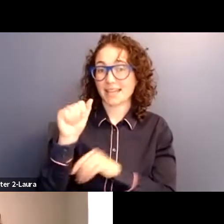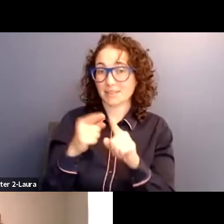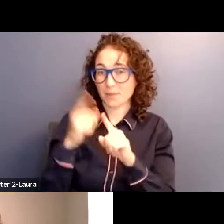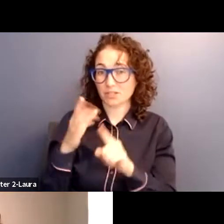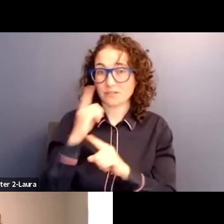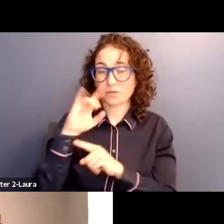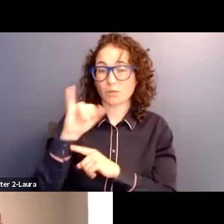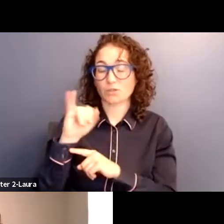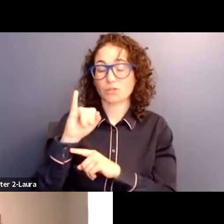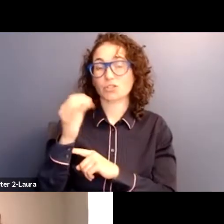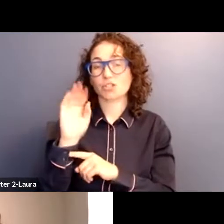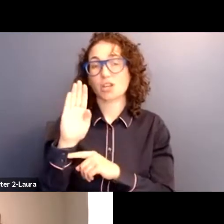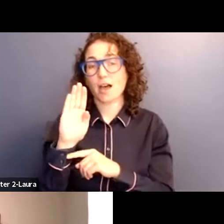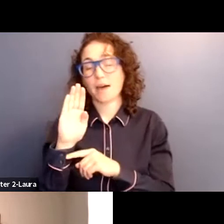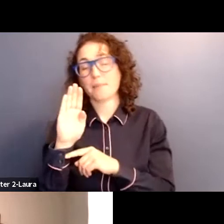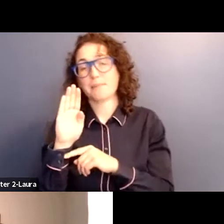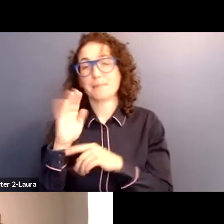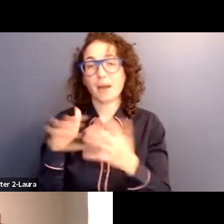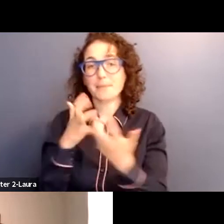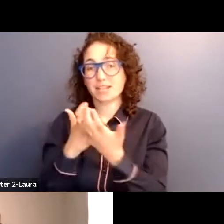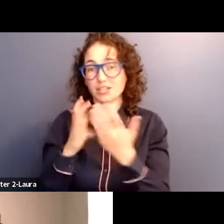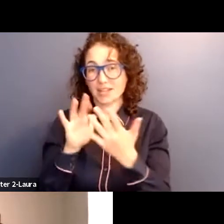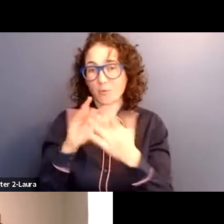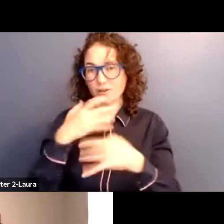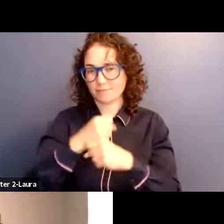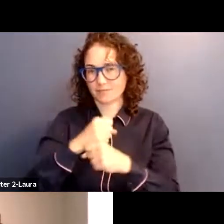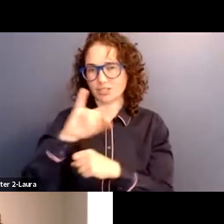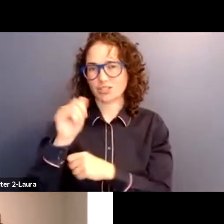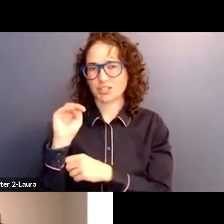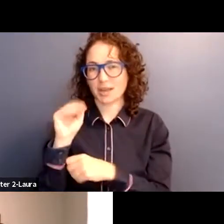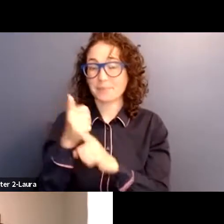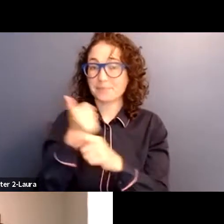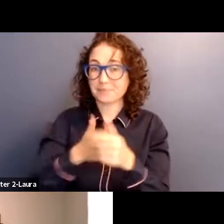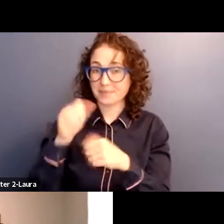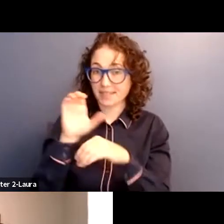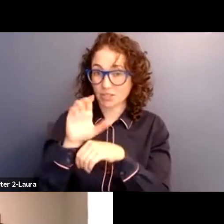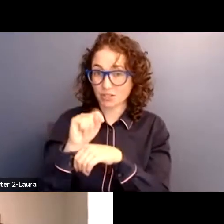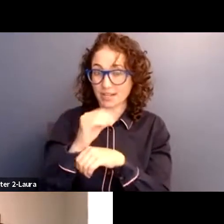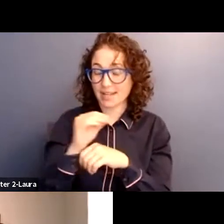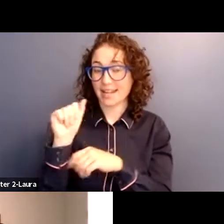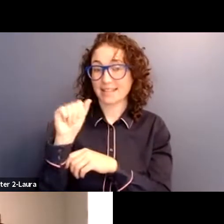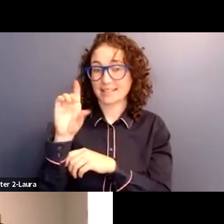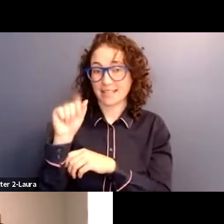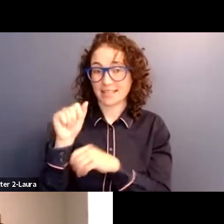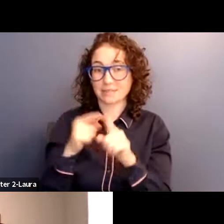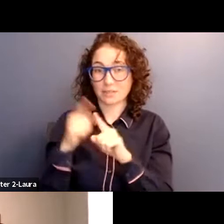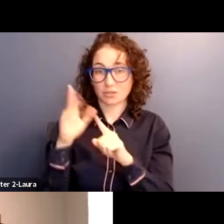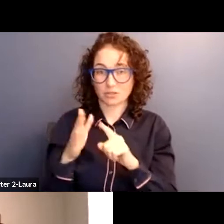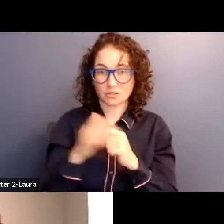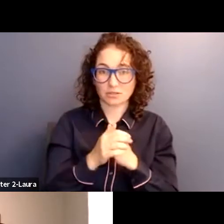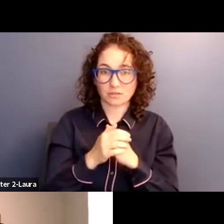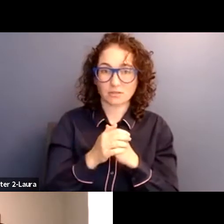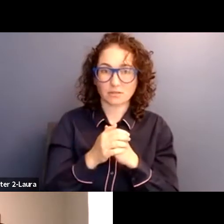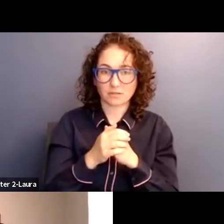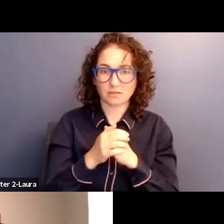Job Accommodation Network, JAN. She is the Principal Consultant and ADA Specialist for